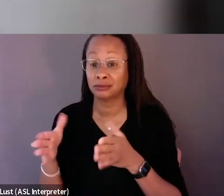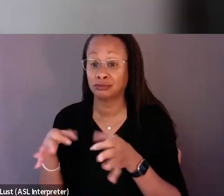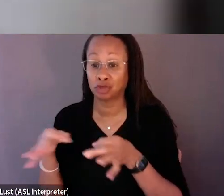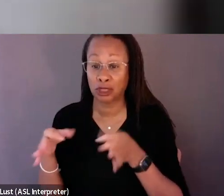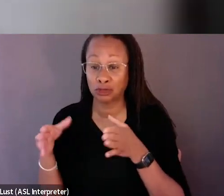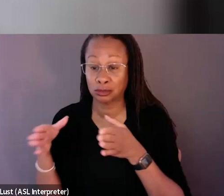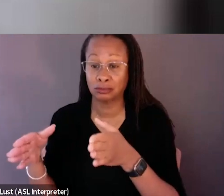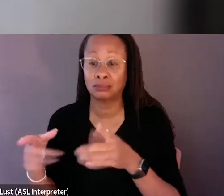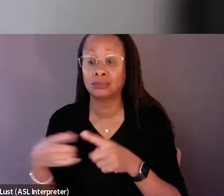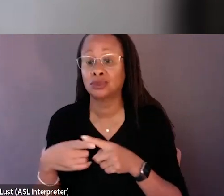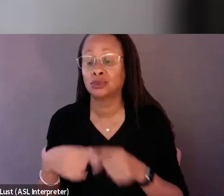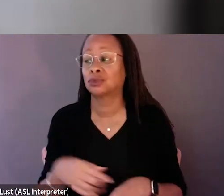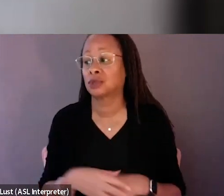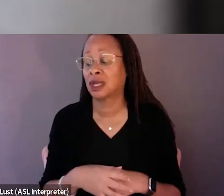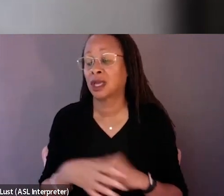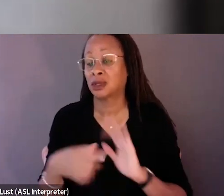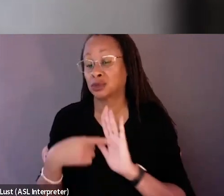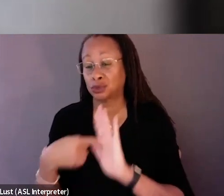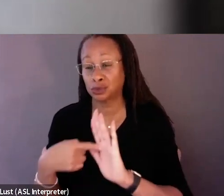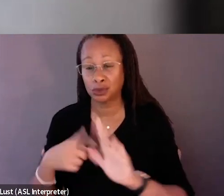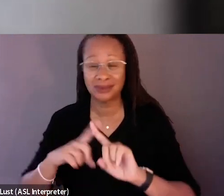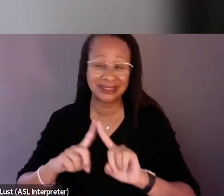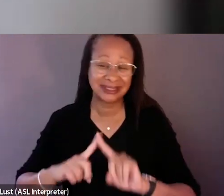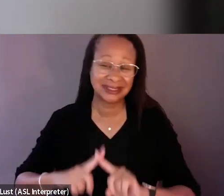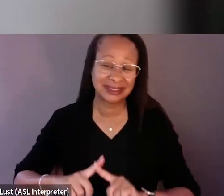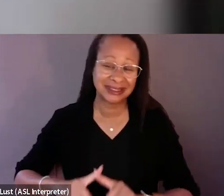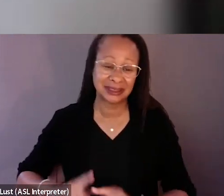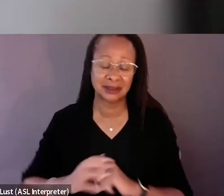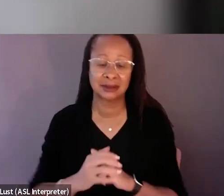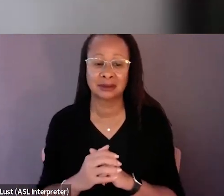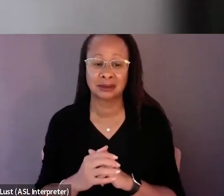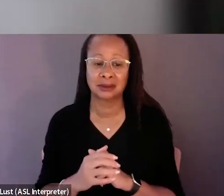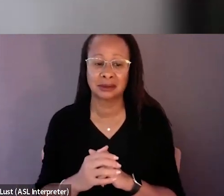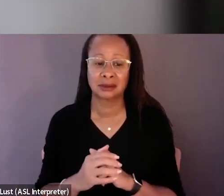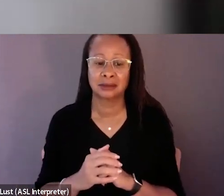is to showcase different